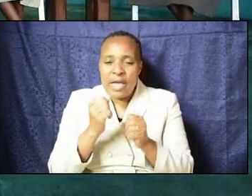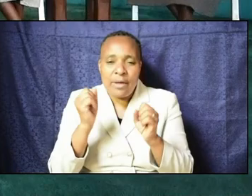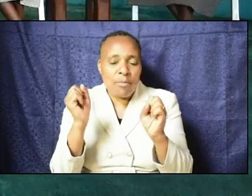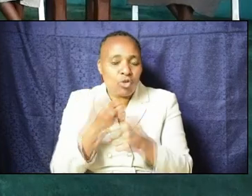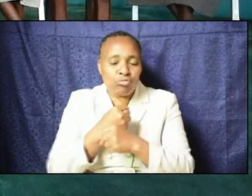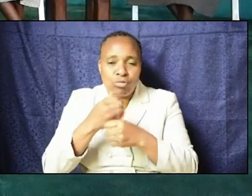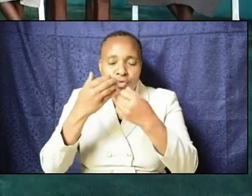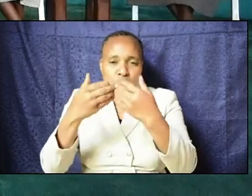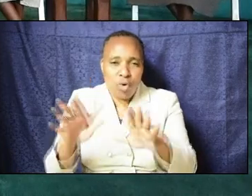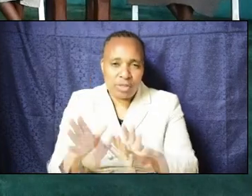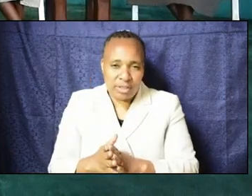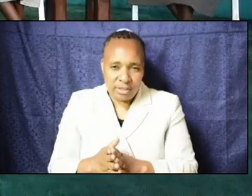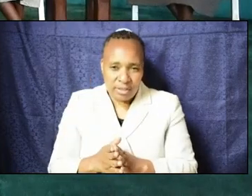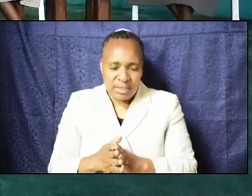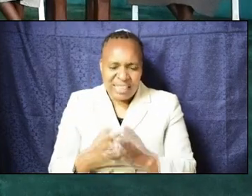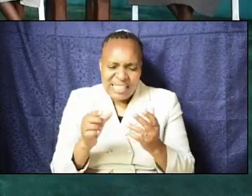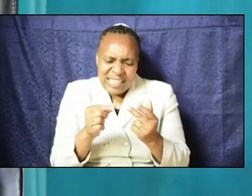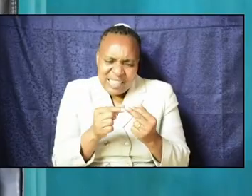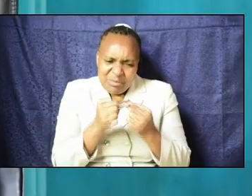doesn't specify